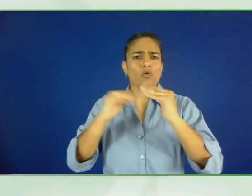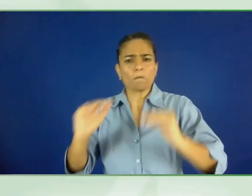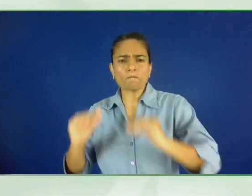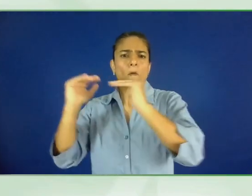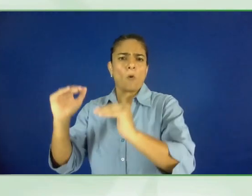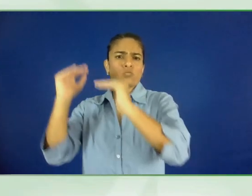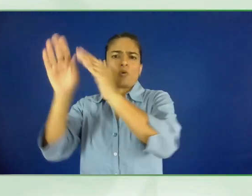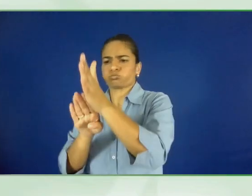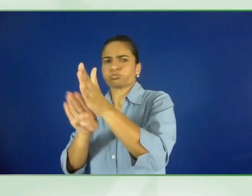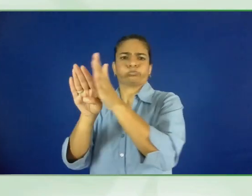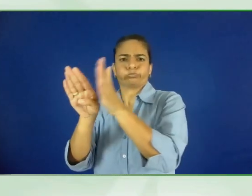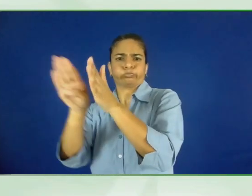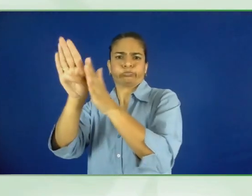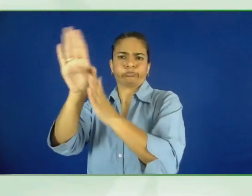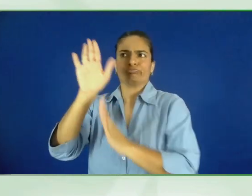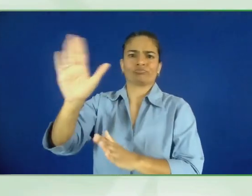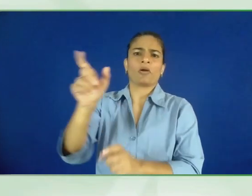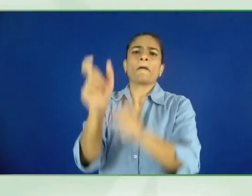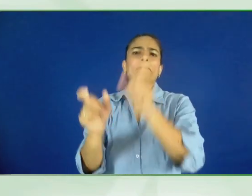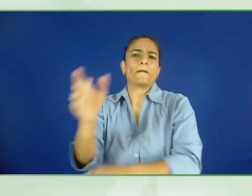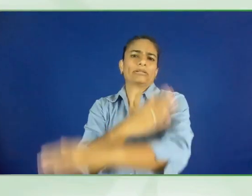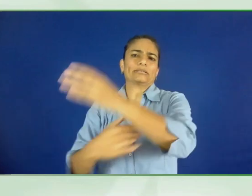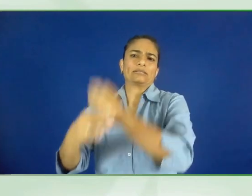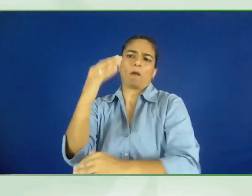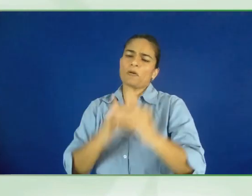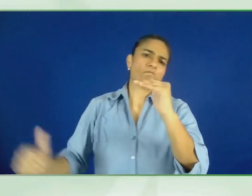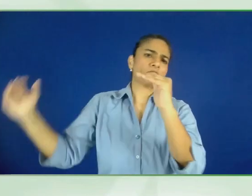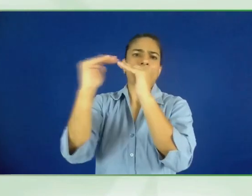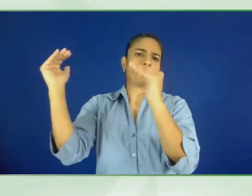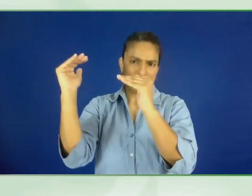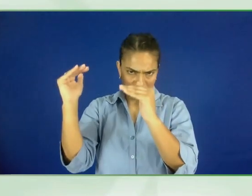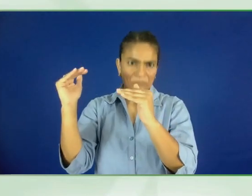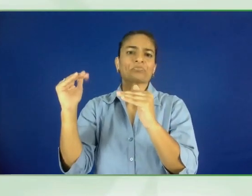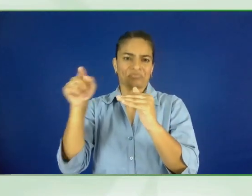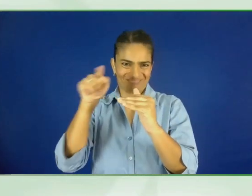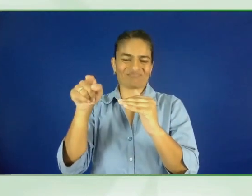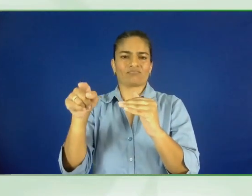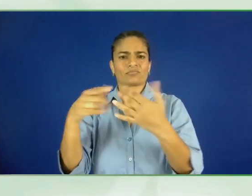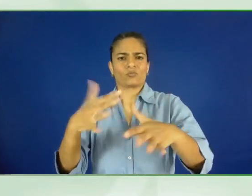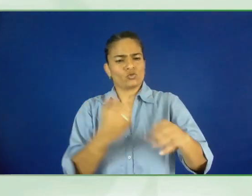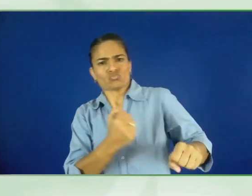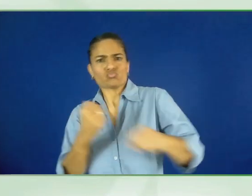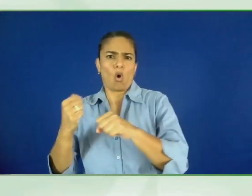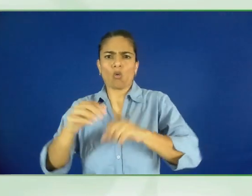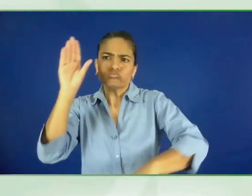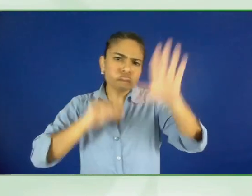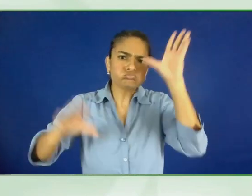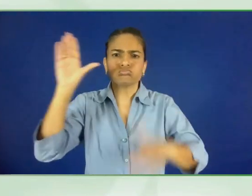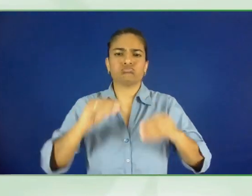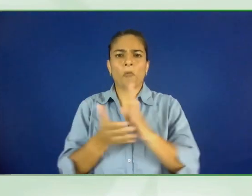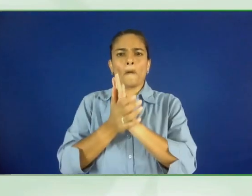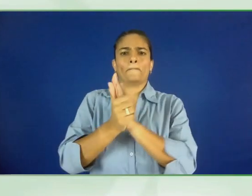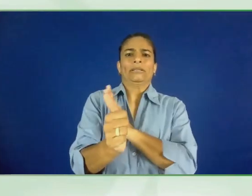disabled. And we are in the period with the strongest learning ability and have unlimited